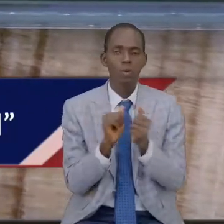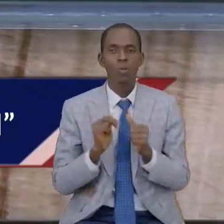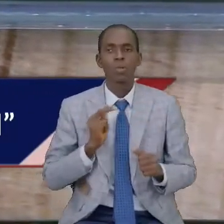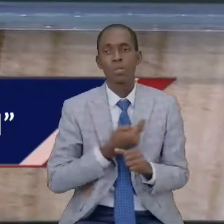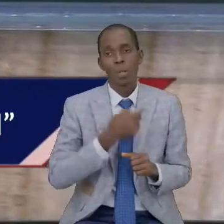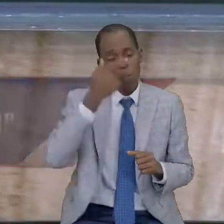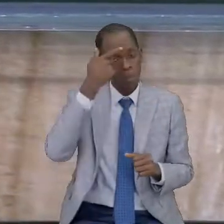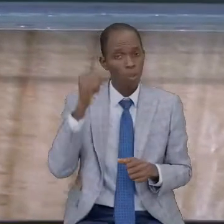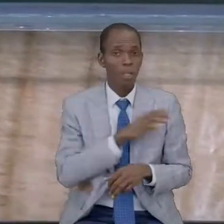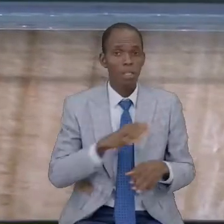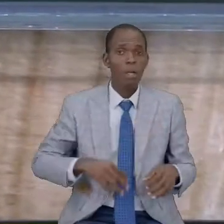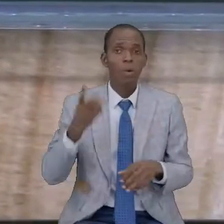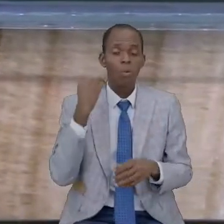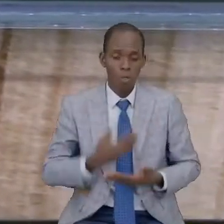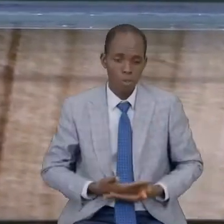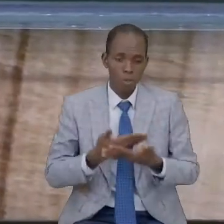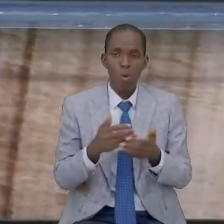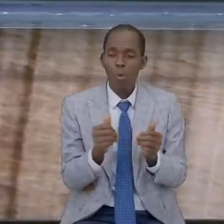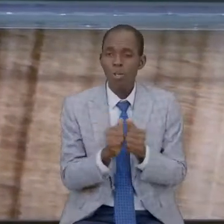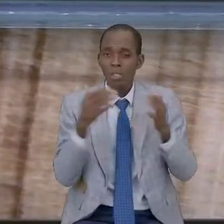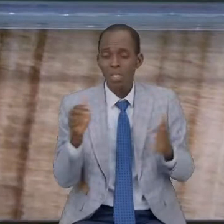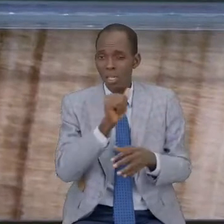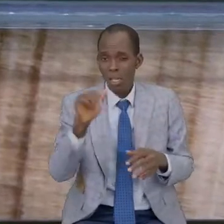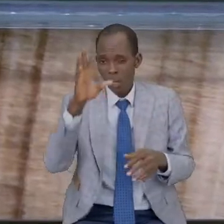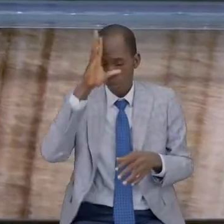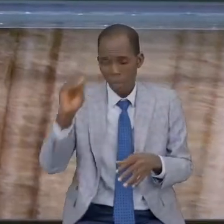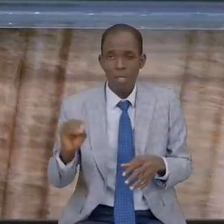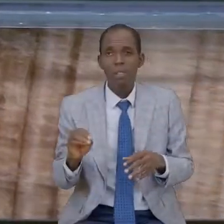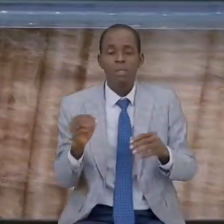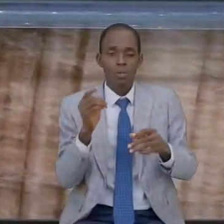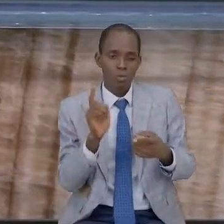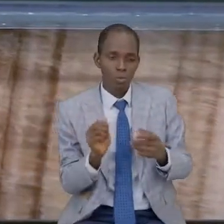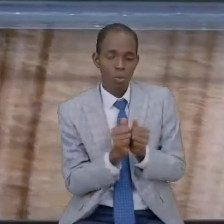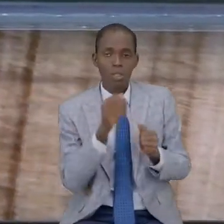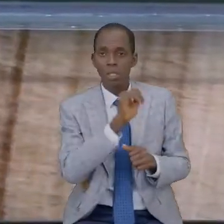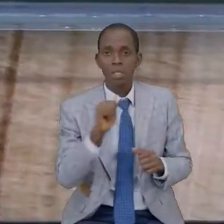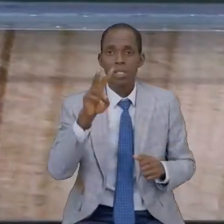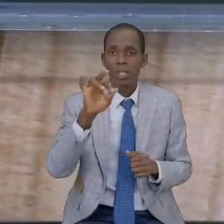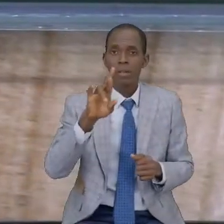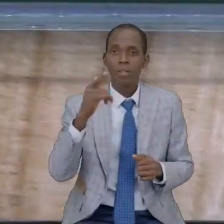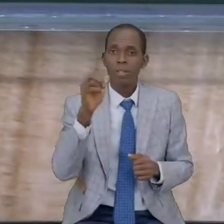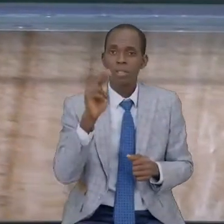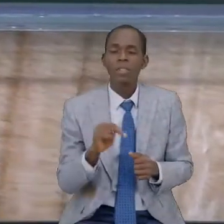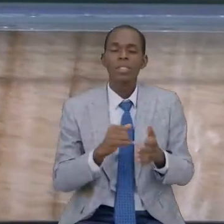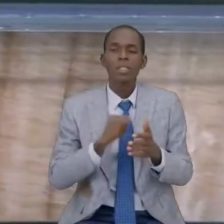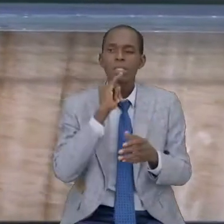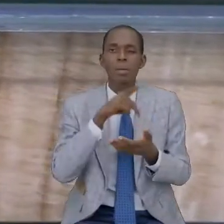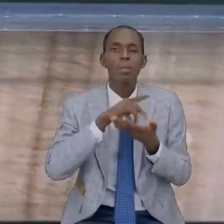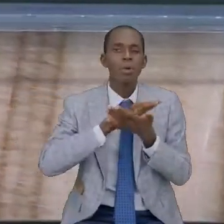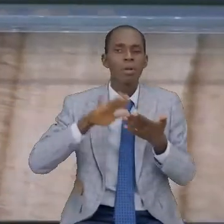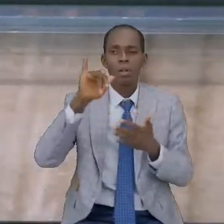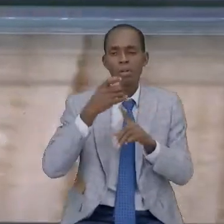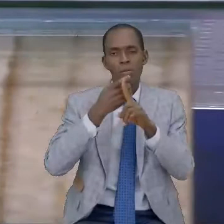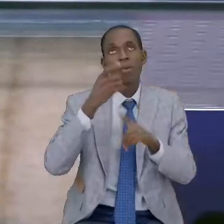he was born without the intervention of a man, with the virgin, is purely from God. And he is